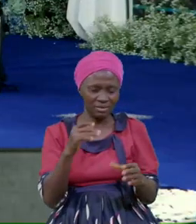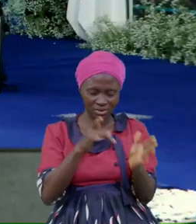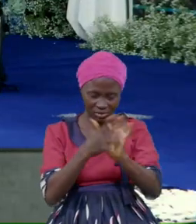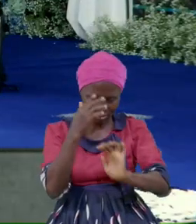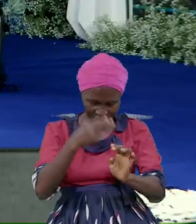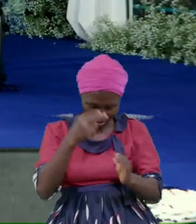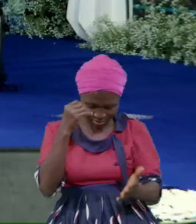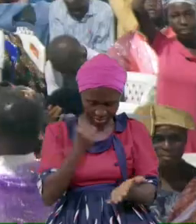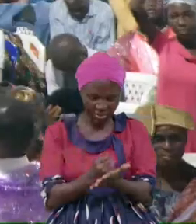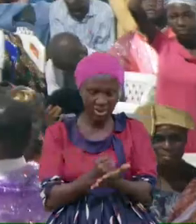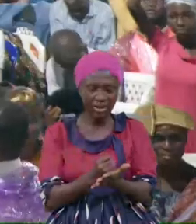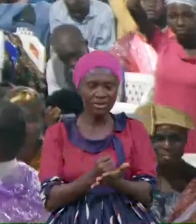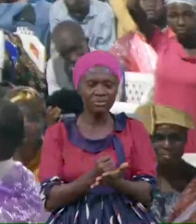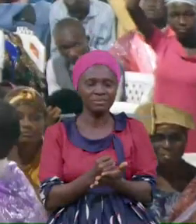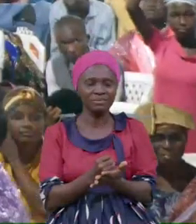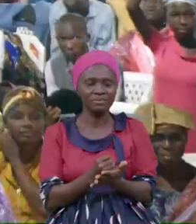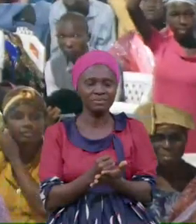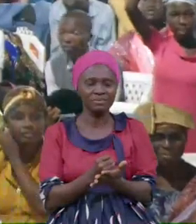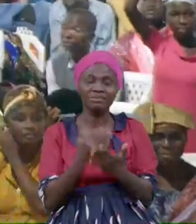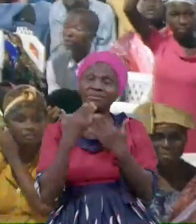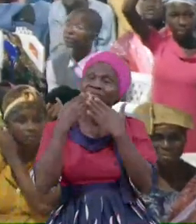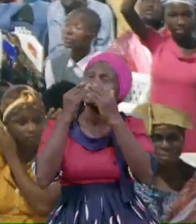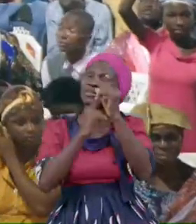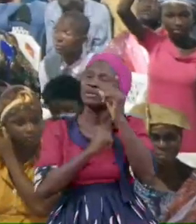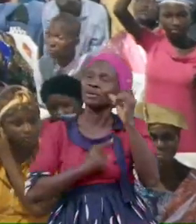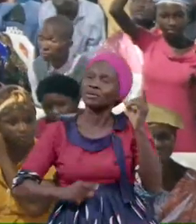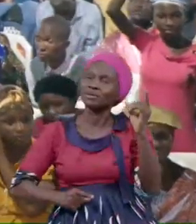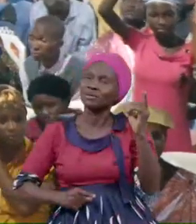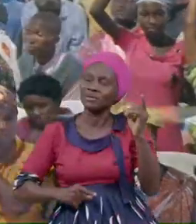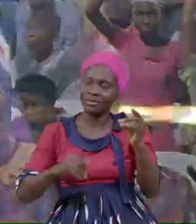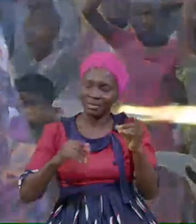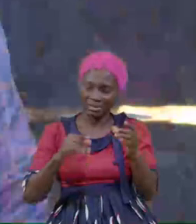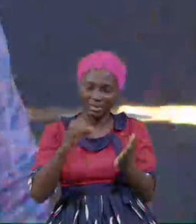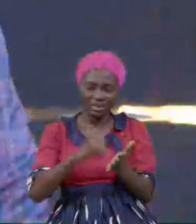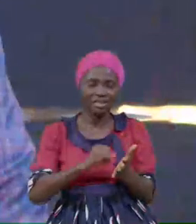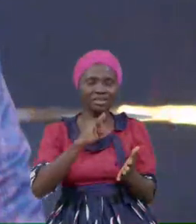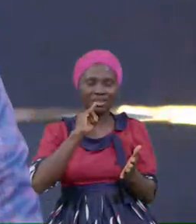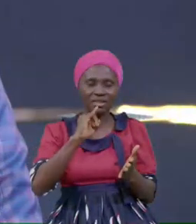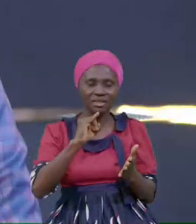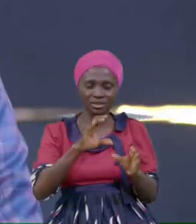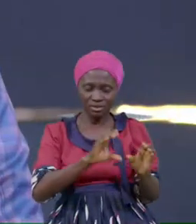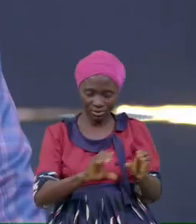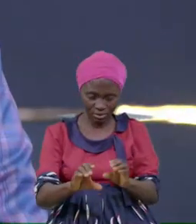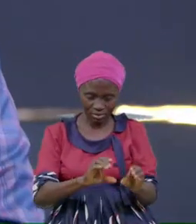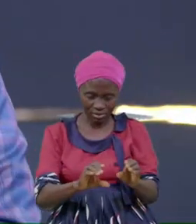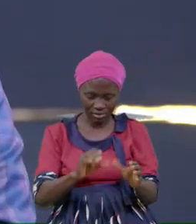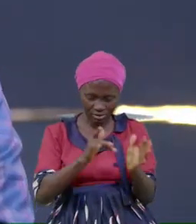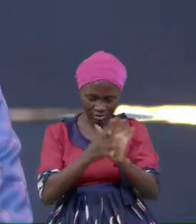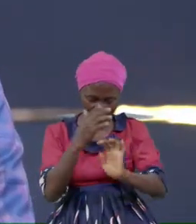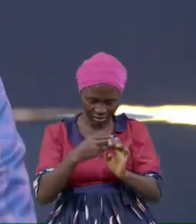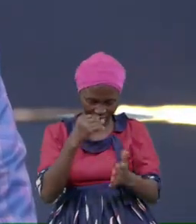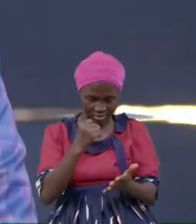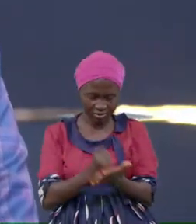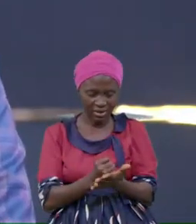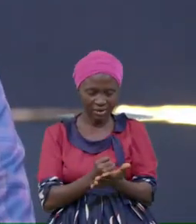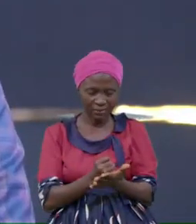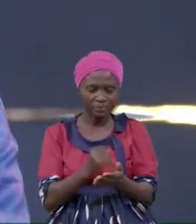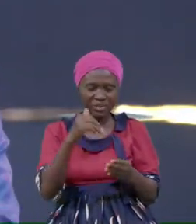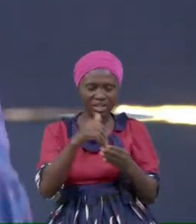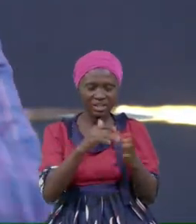name. Thank you, Lord. It is done. In